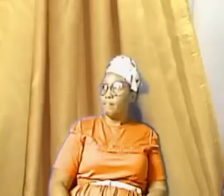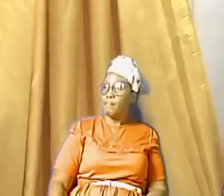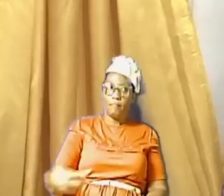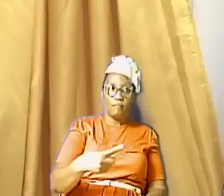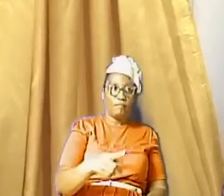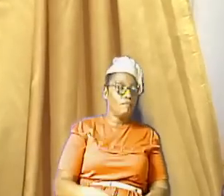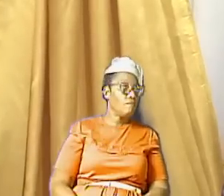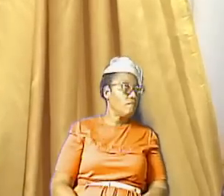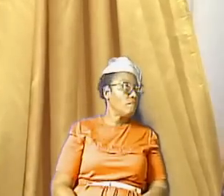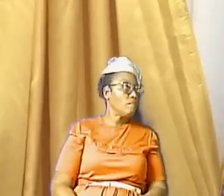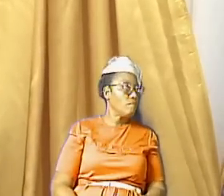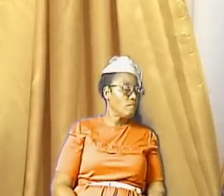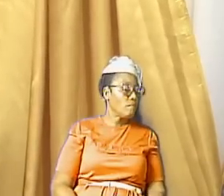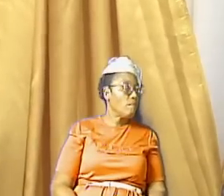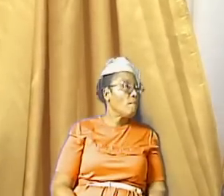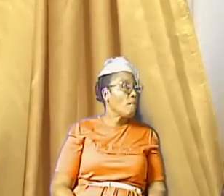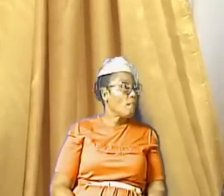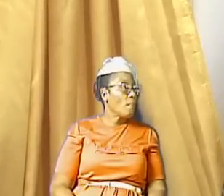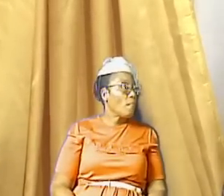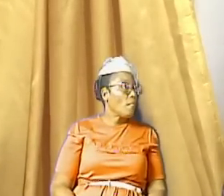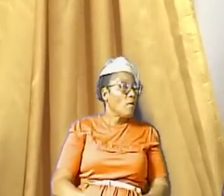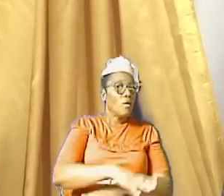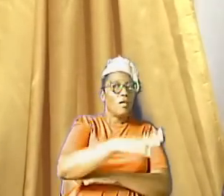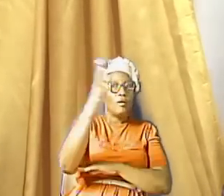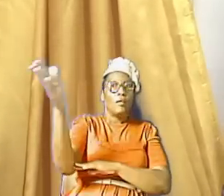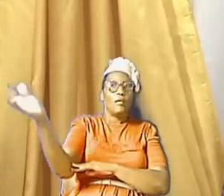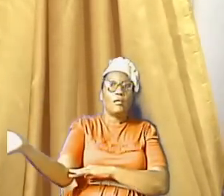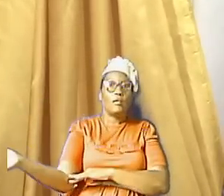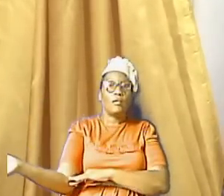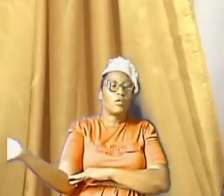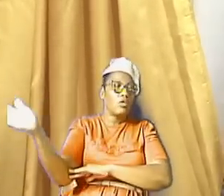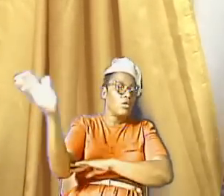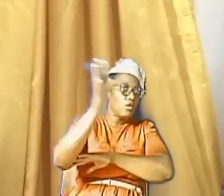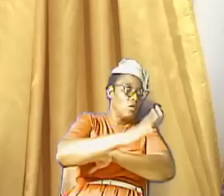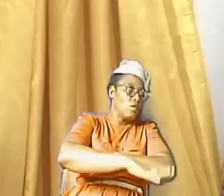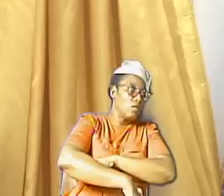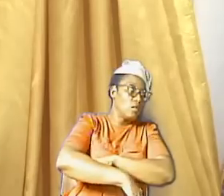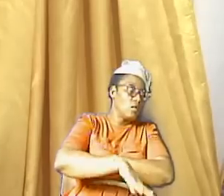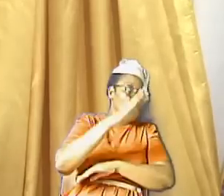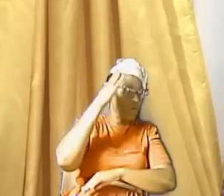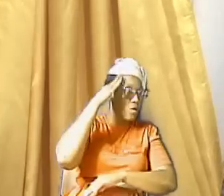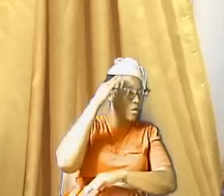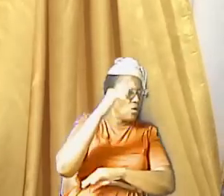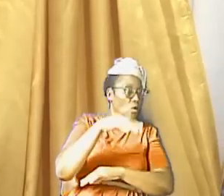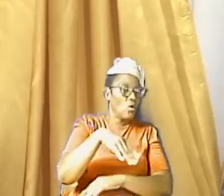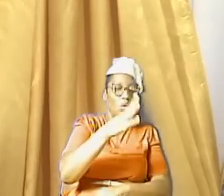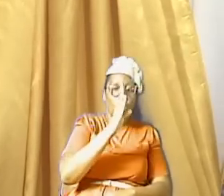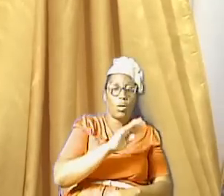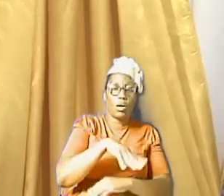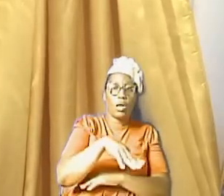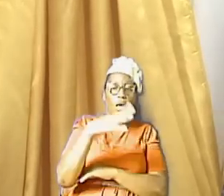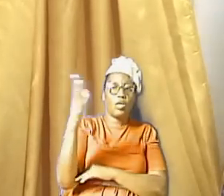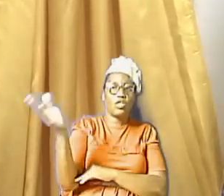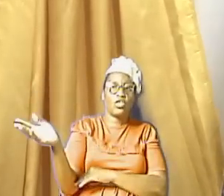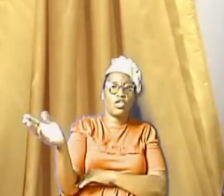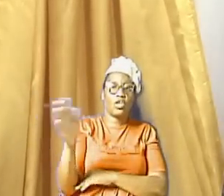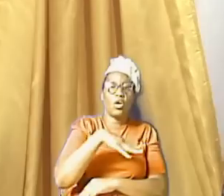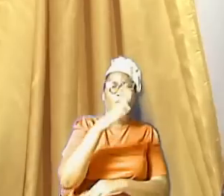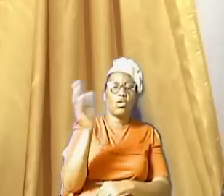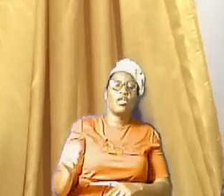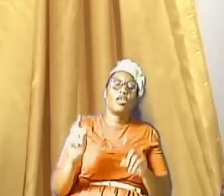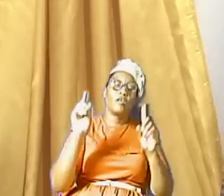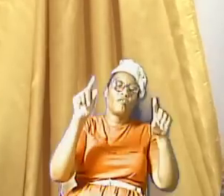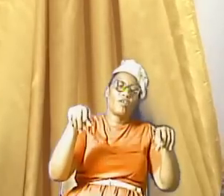sun, God, to the going down of the same. And God, we know that that sun never go down, mighty God. So